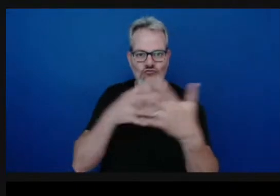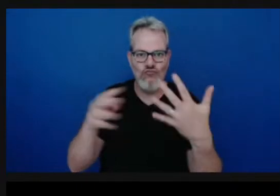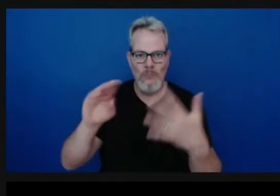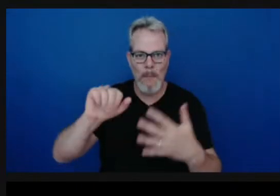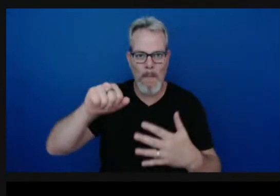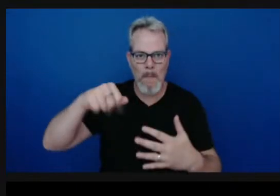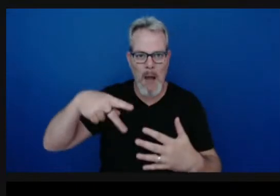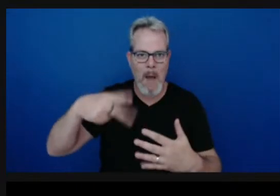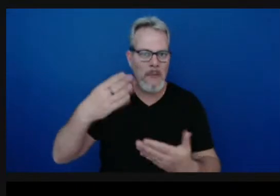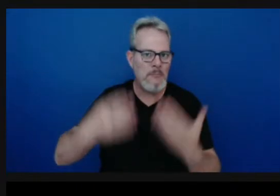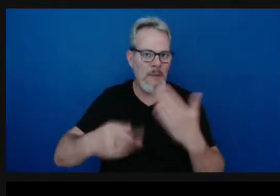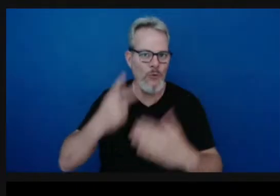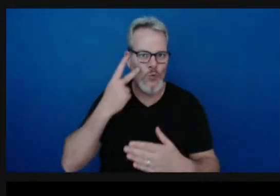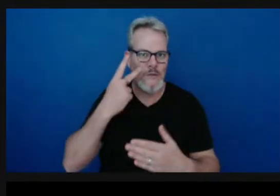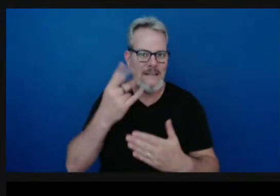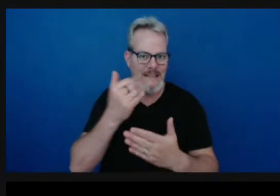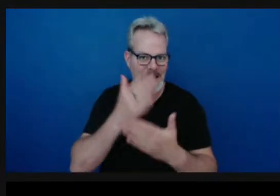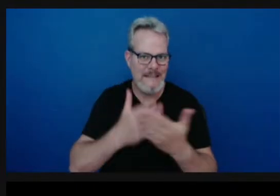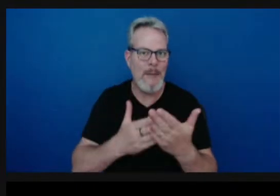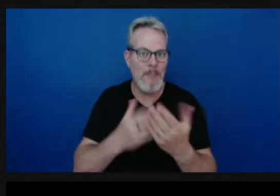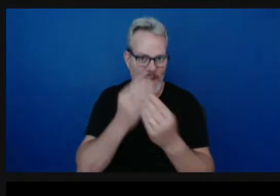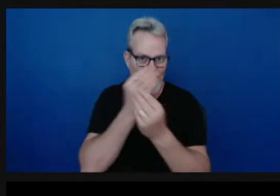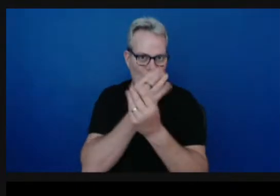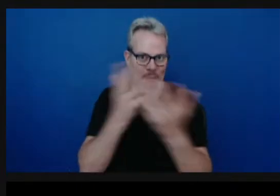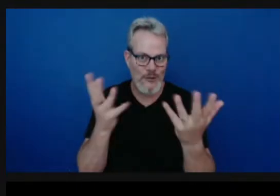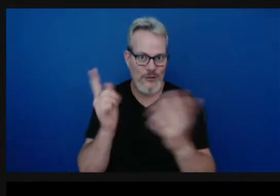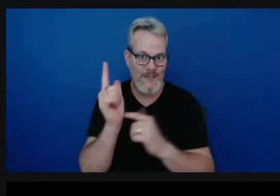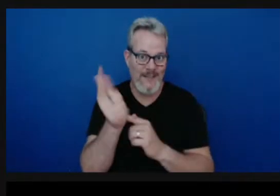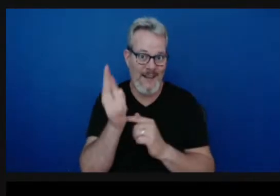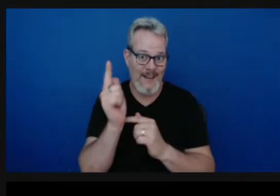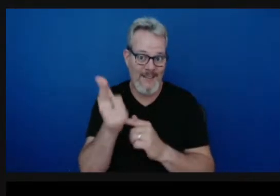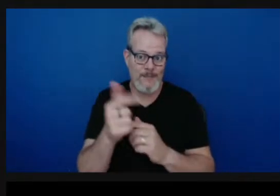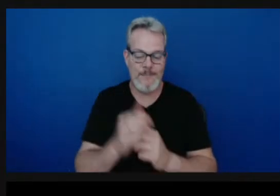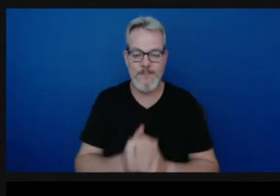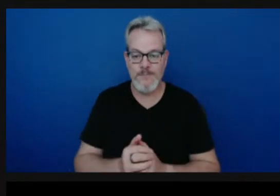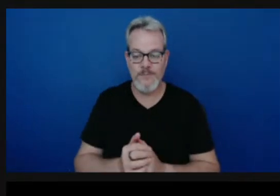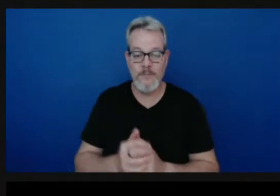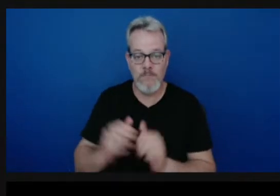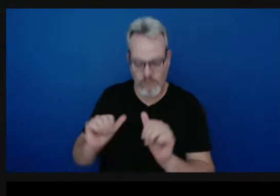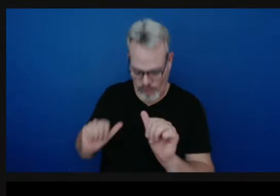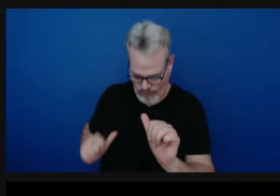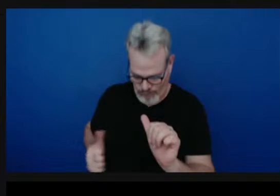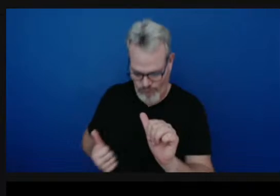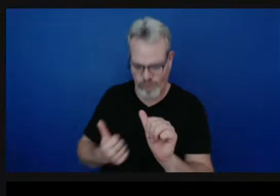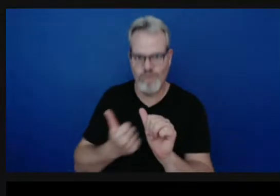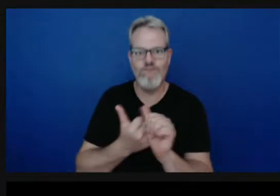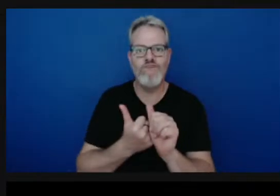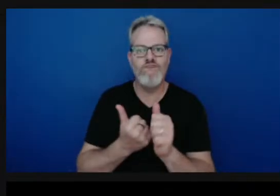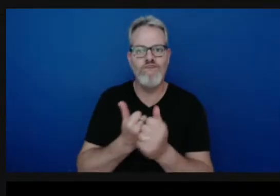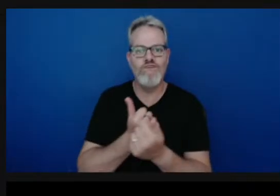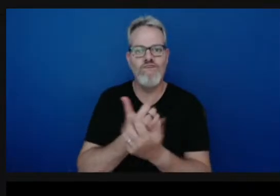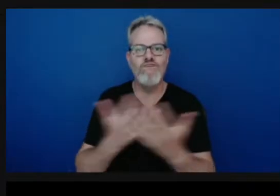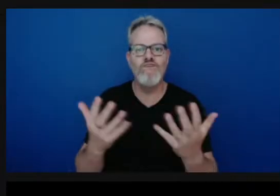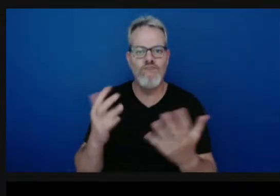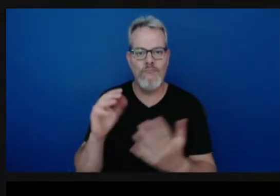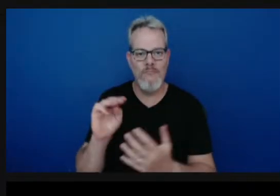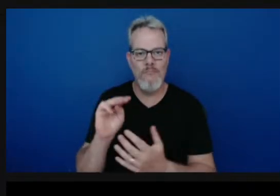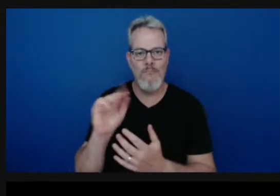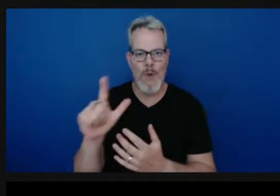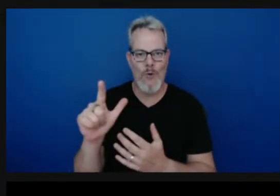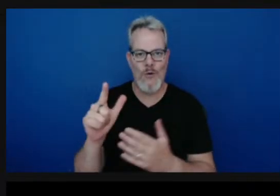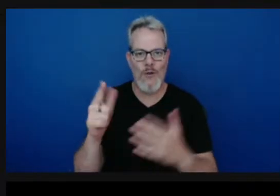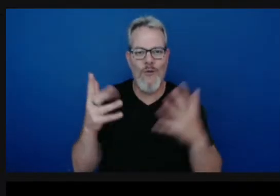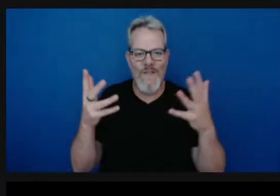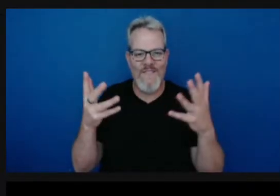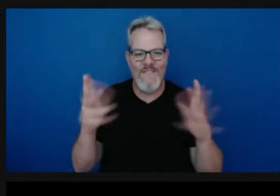some point. So that is our Maunaloa segment as well. And that concludes our first